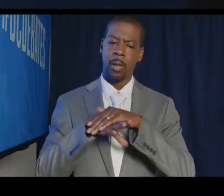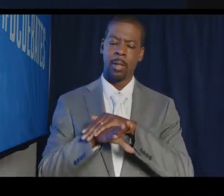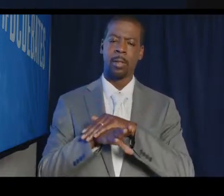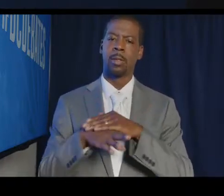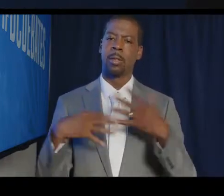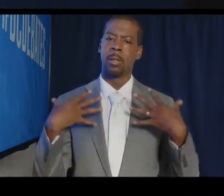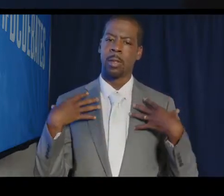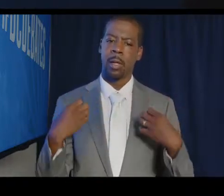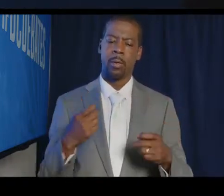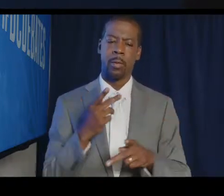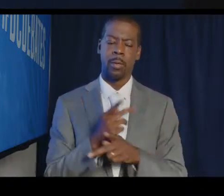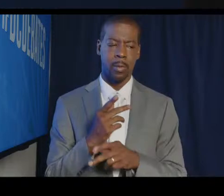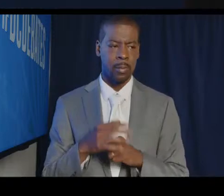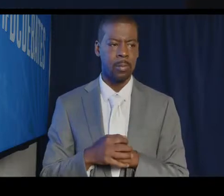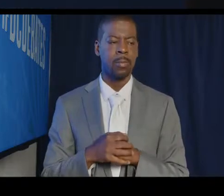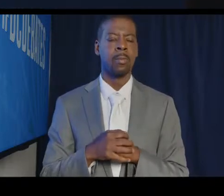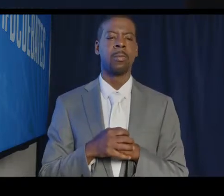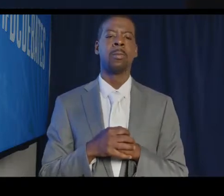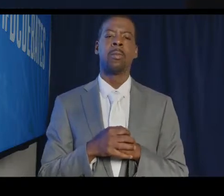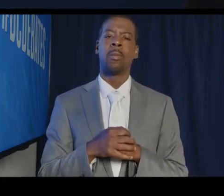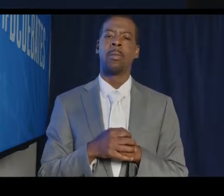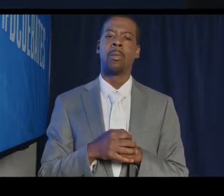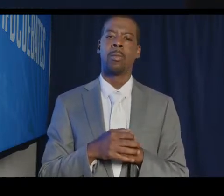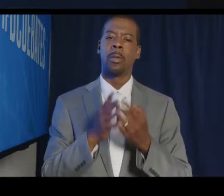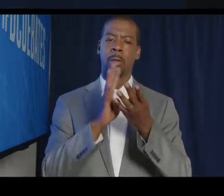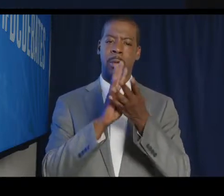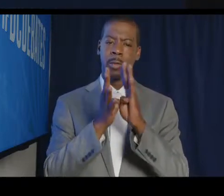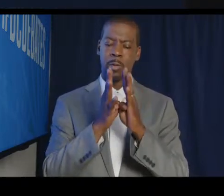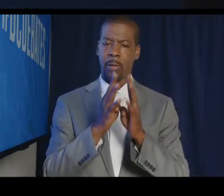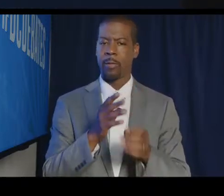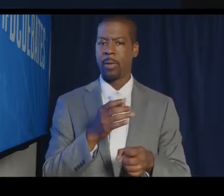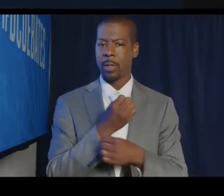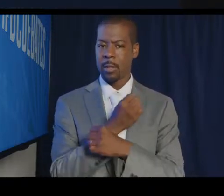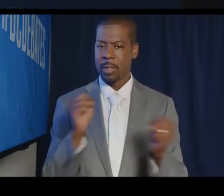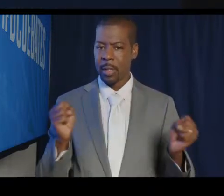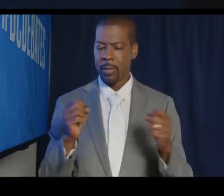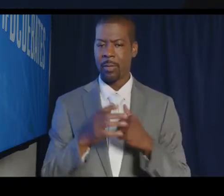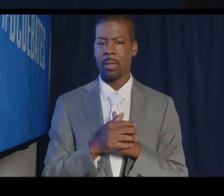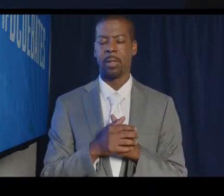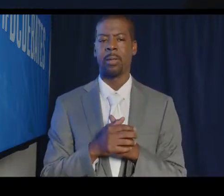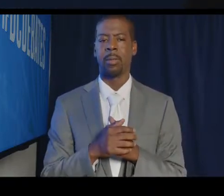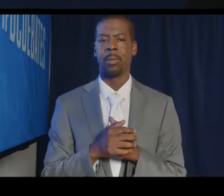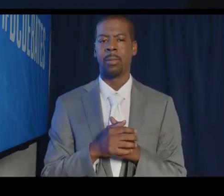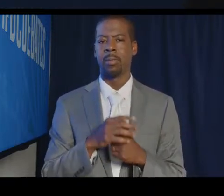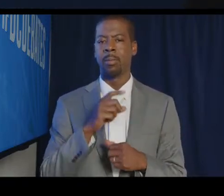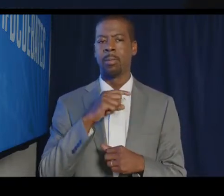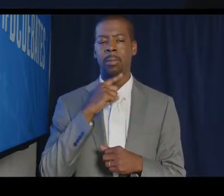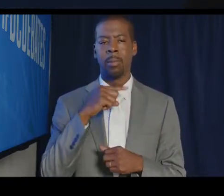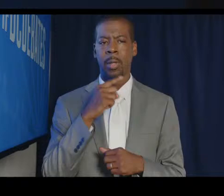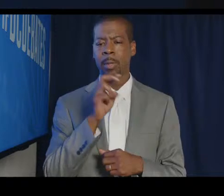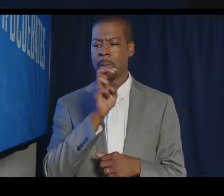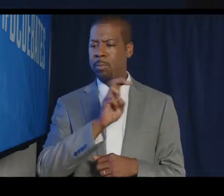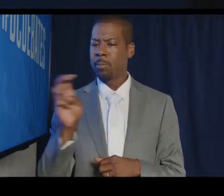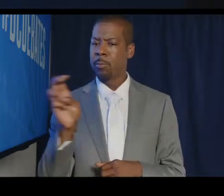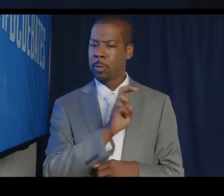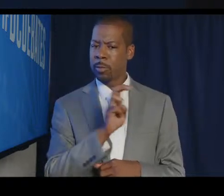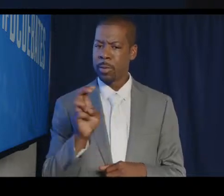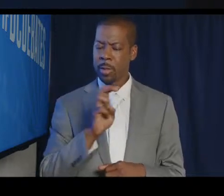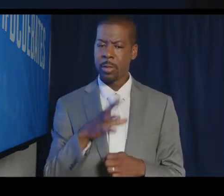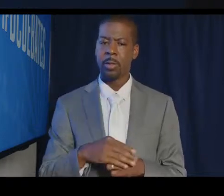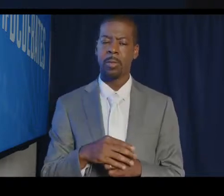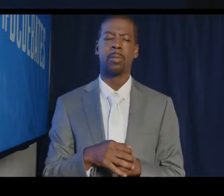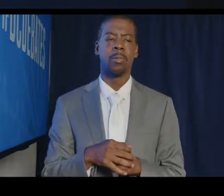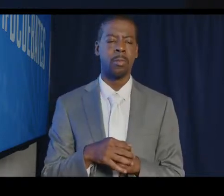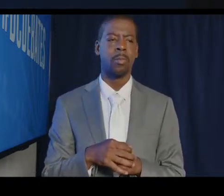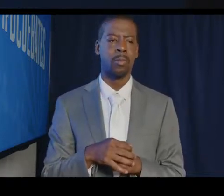individuals, working on improving traffic safety and infrastructure around public transit, or public safety and justice. And so I'm